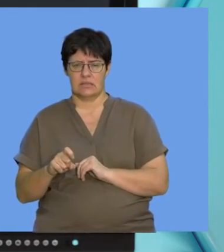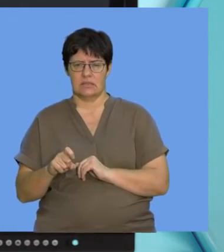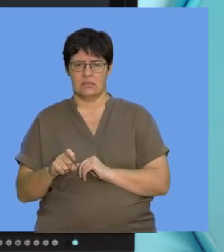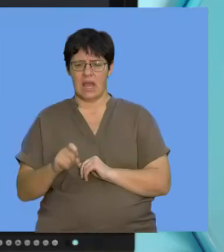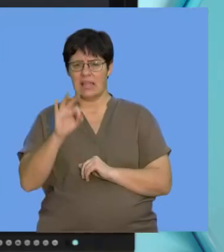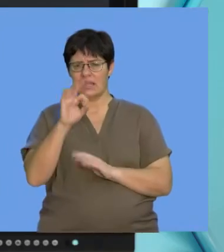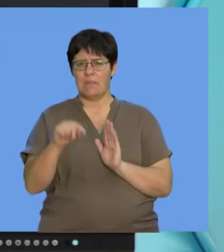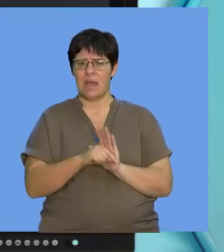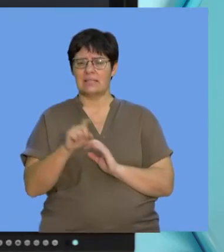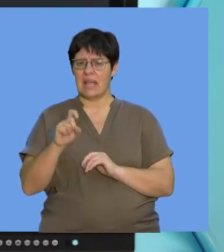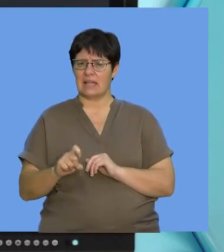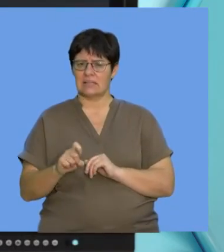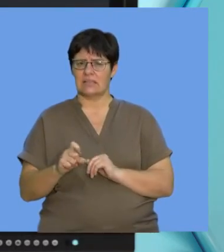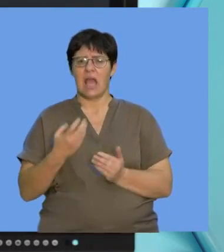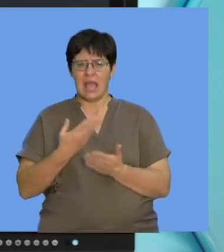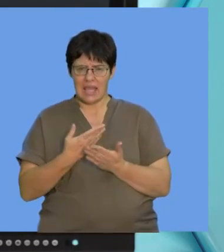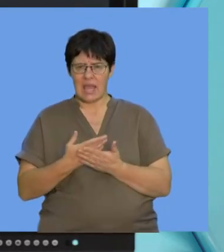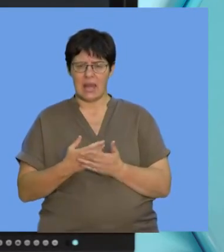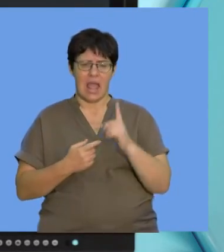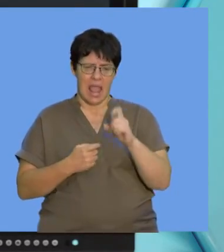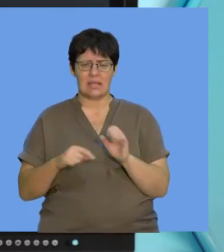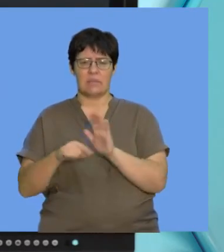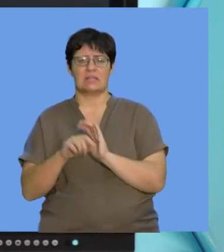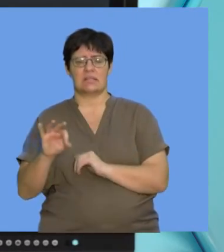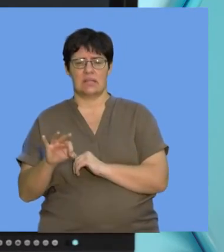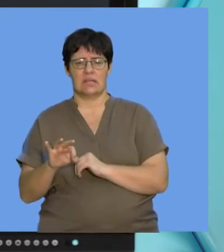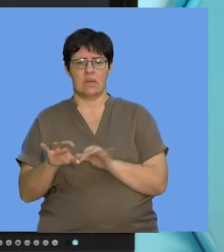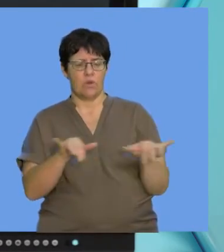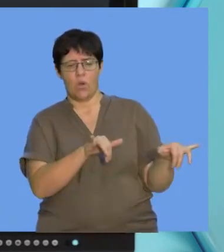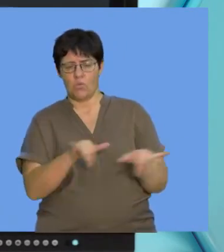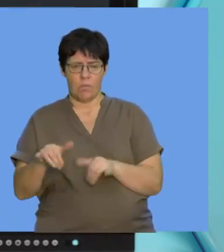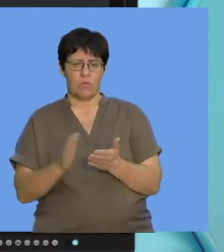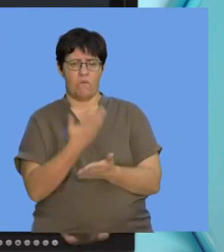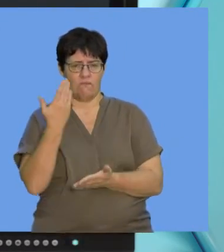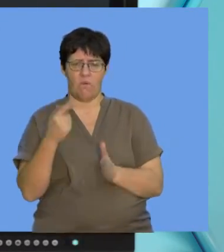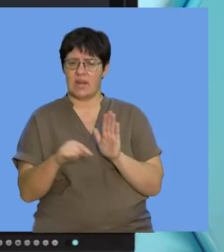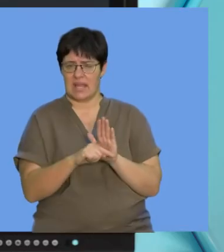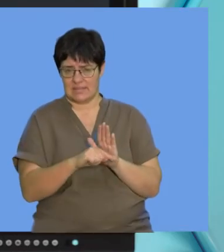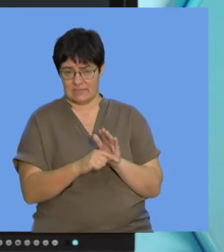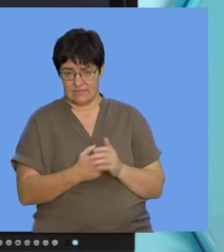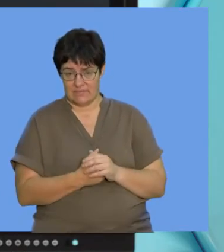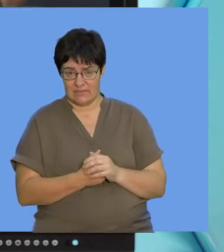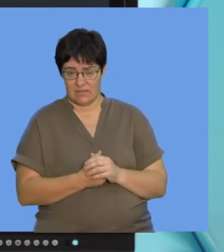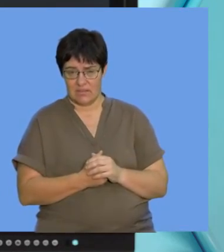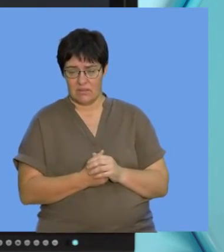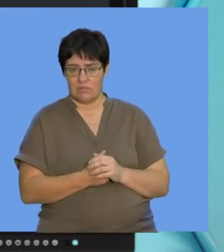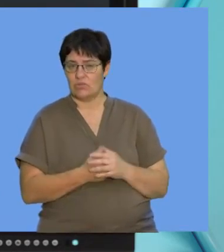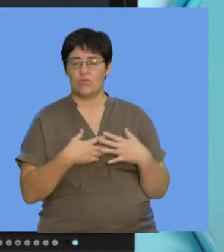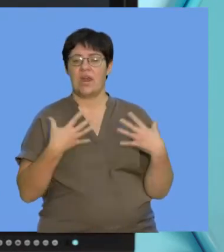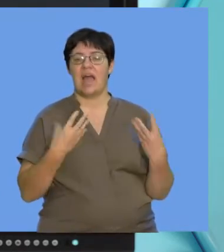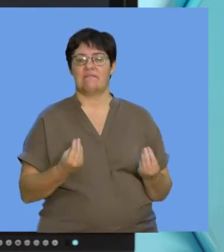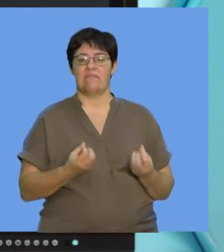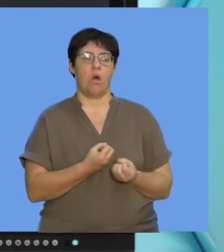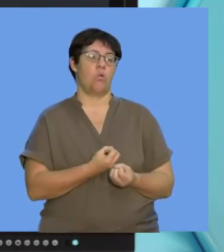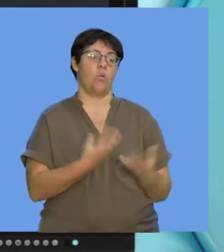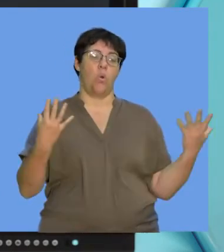the 3 minus x to be x minus 3 by taking out a common factor of a negative, so that you then don't have